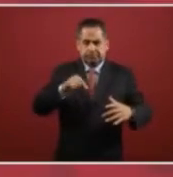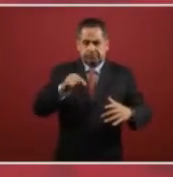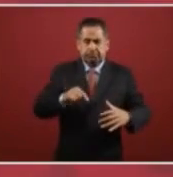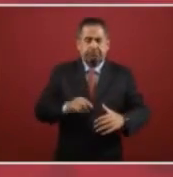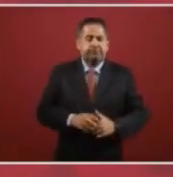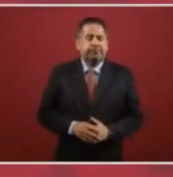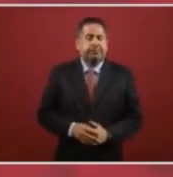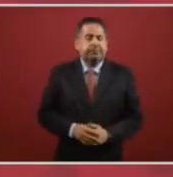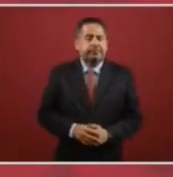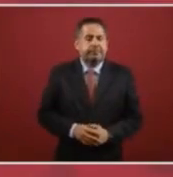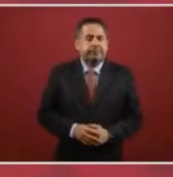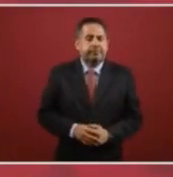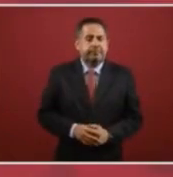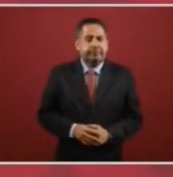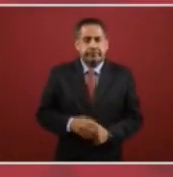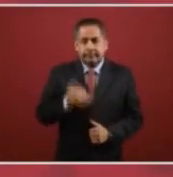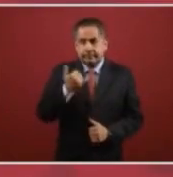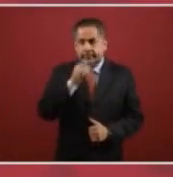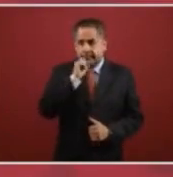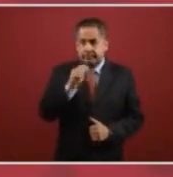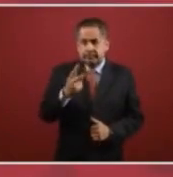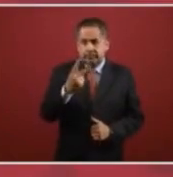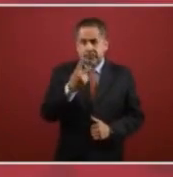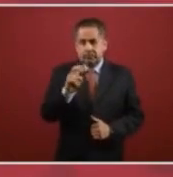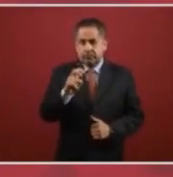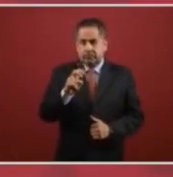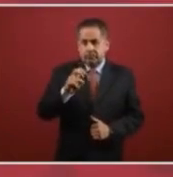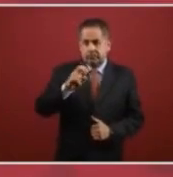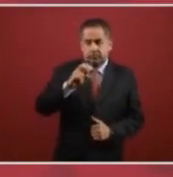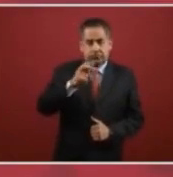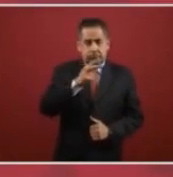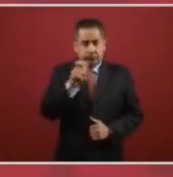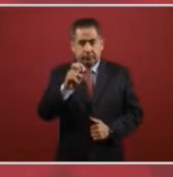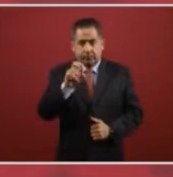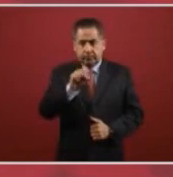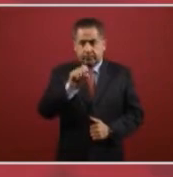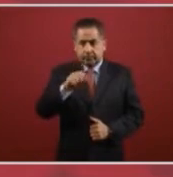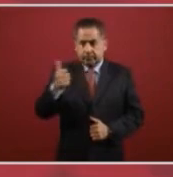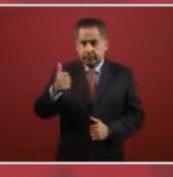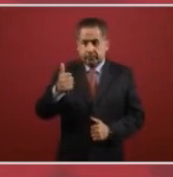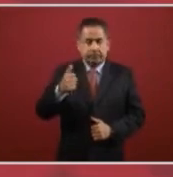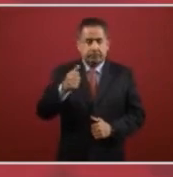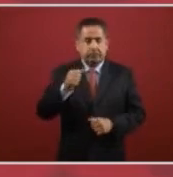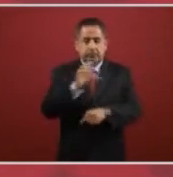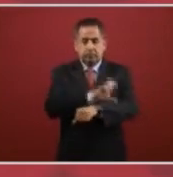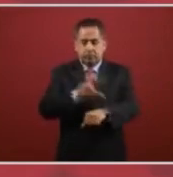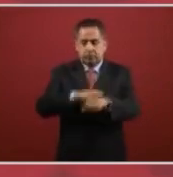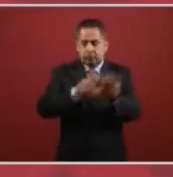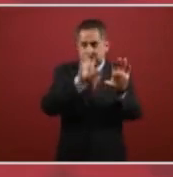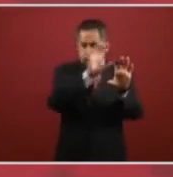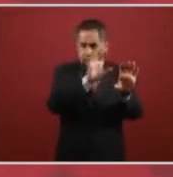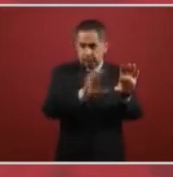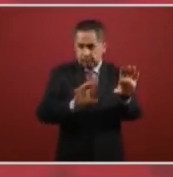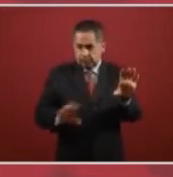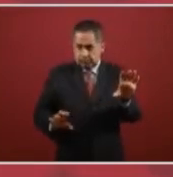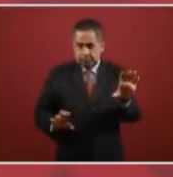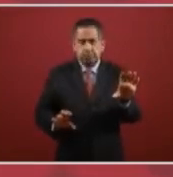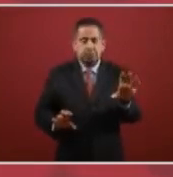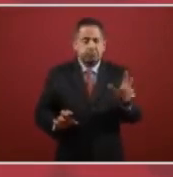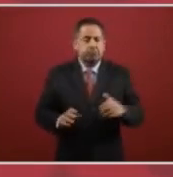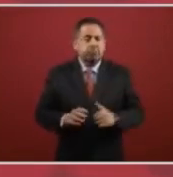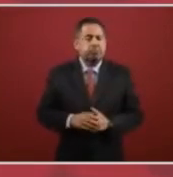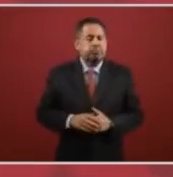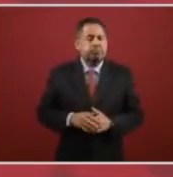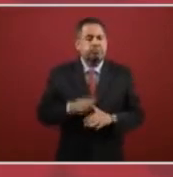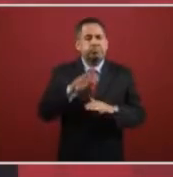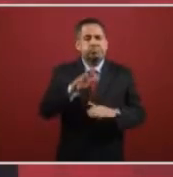140,000 units, or that means people, elements, and 266 coordinations or coordinated